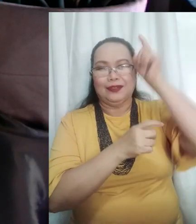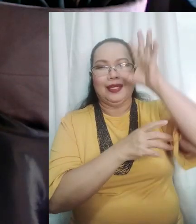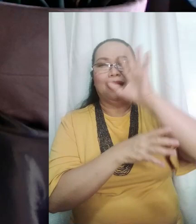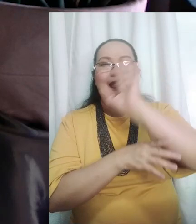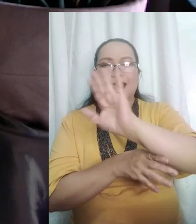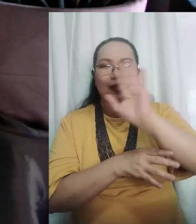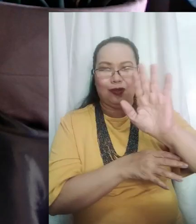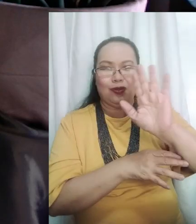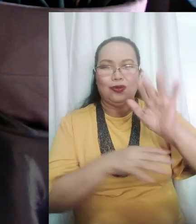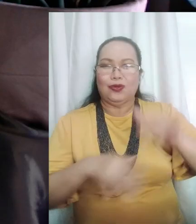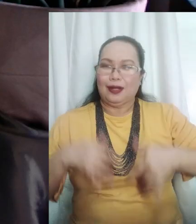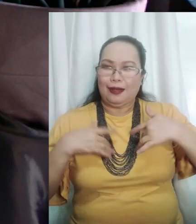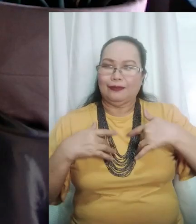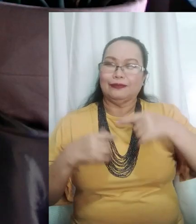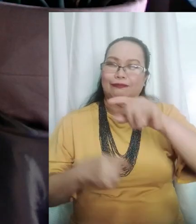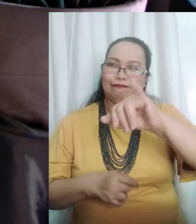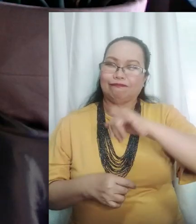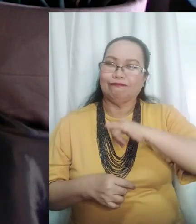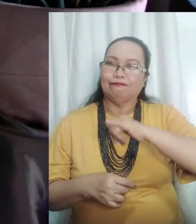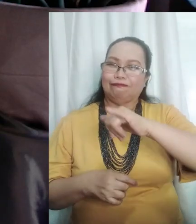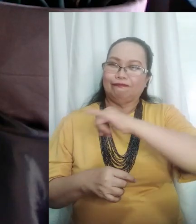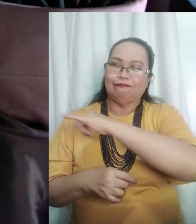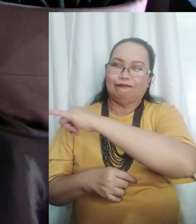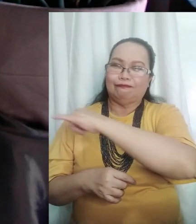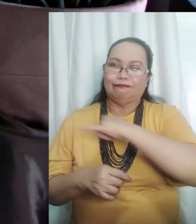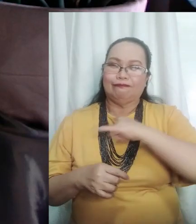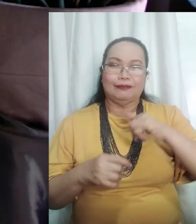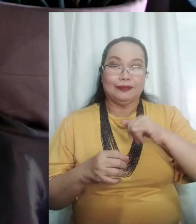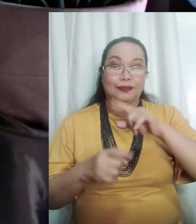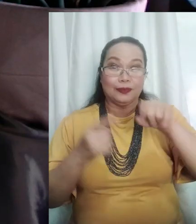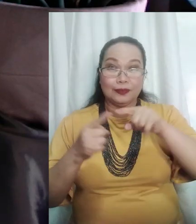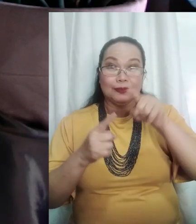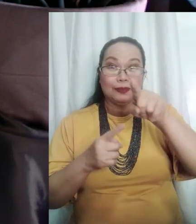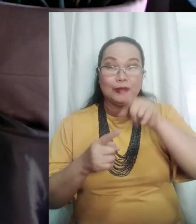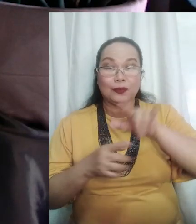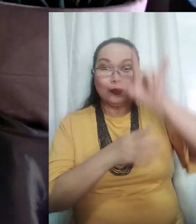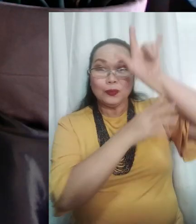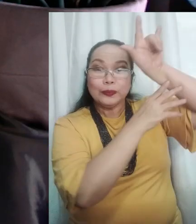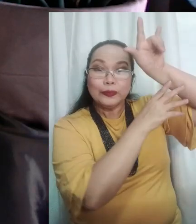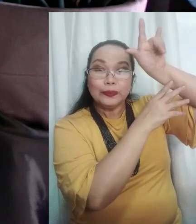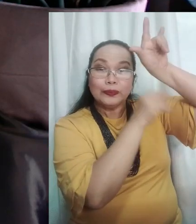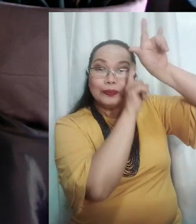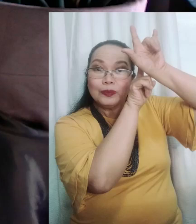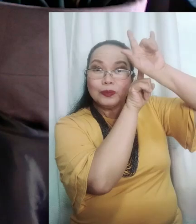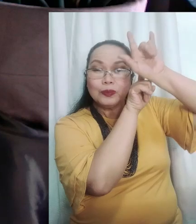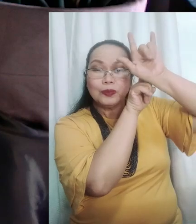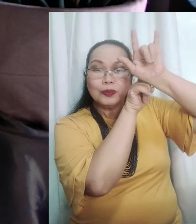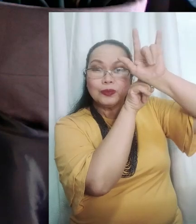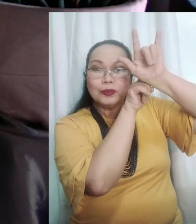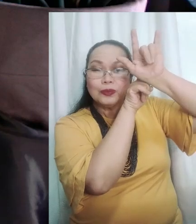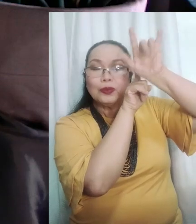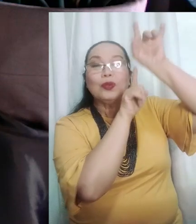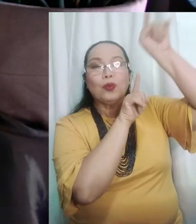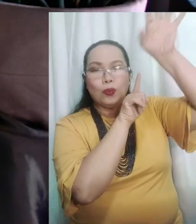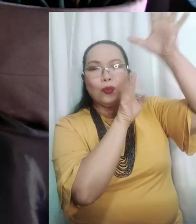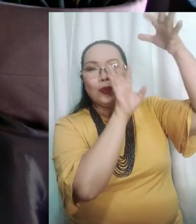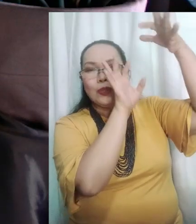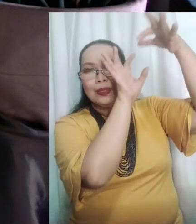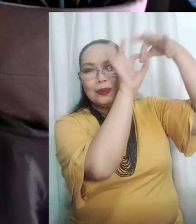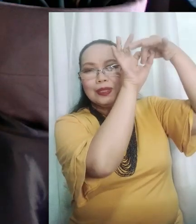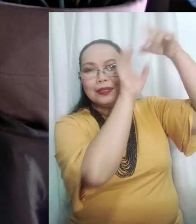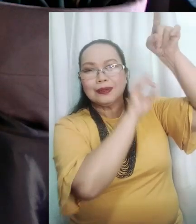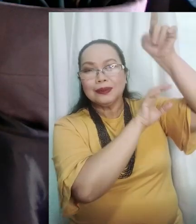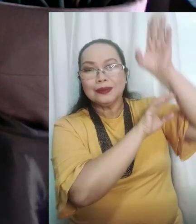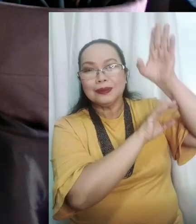your life and mine. So when we love God this way, we get connected